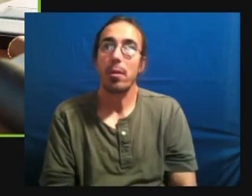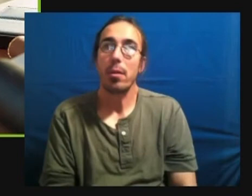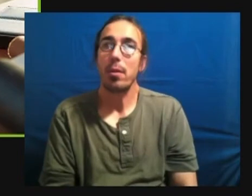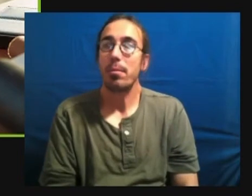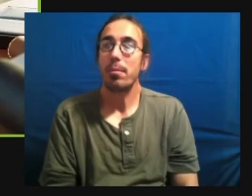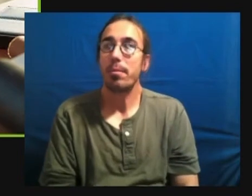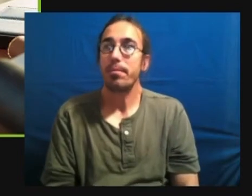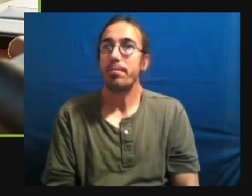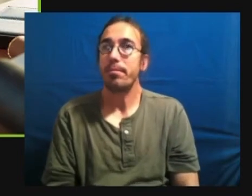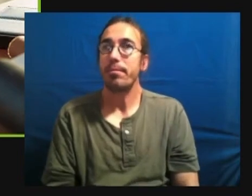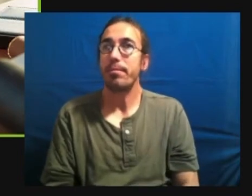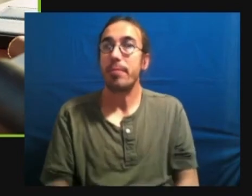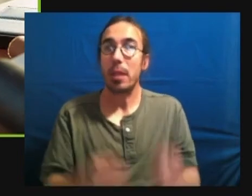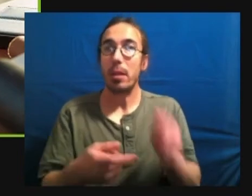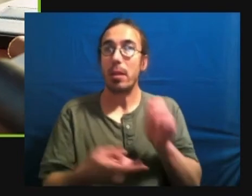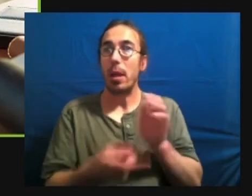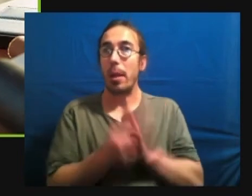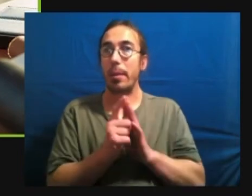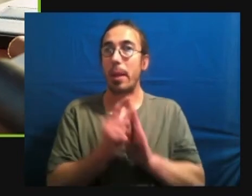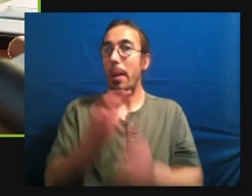instance, this mayor is not